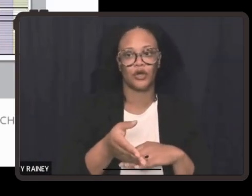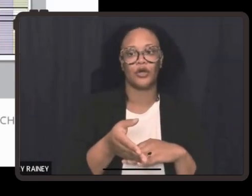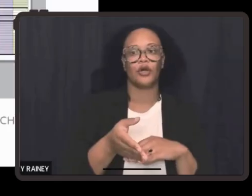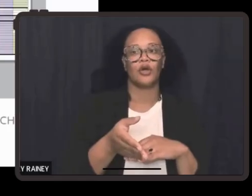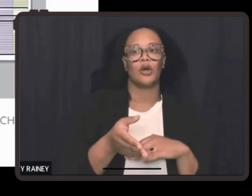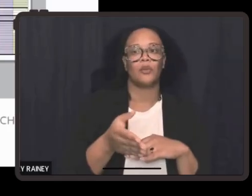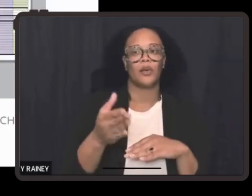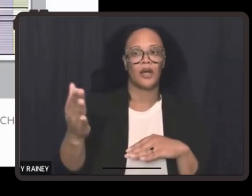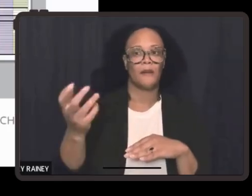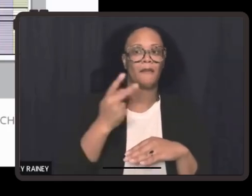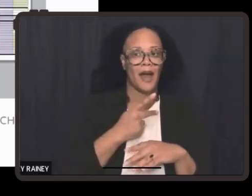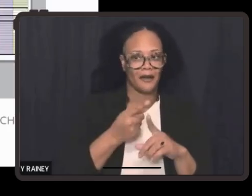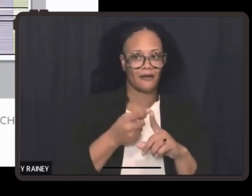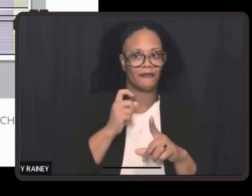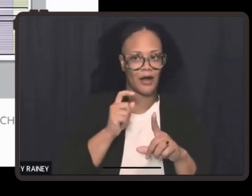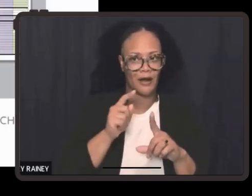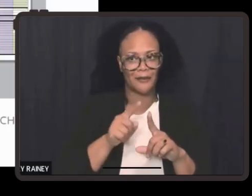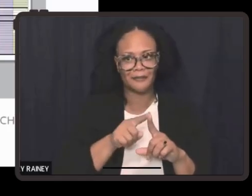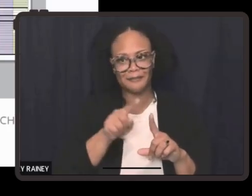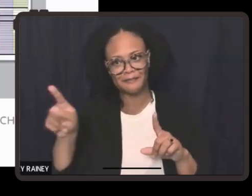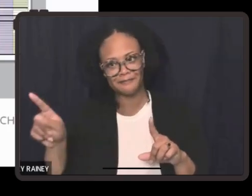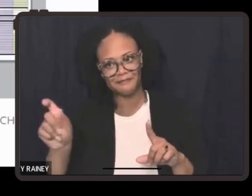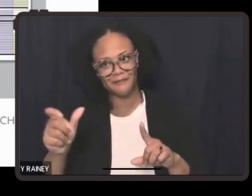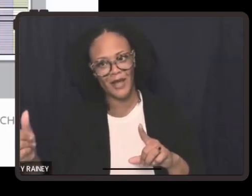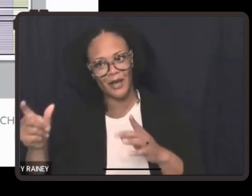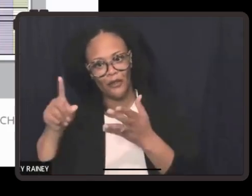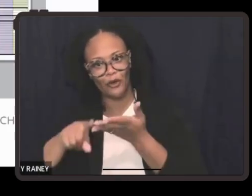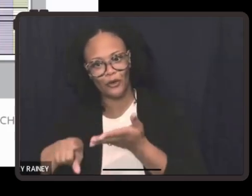our young lady, I think that's got the POTS presentation,